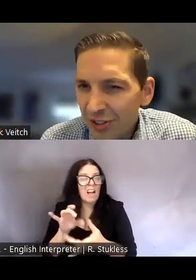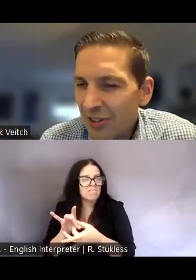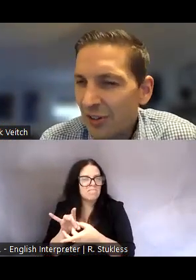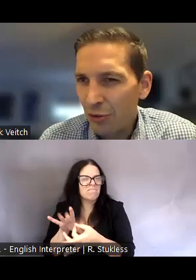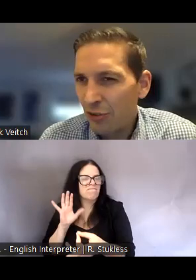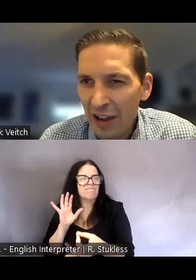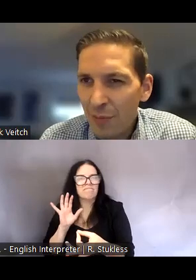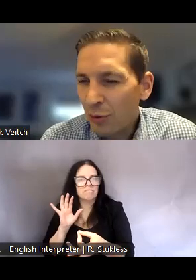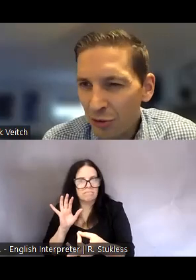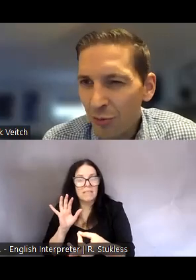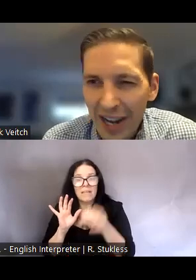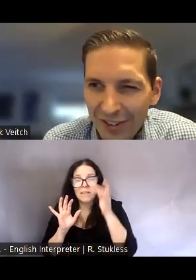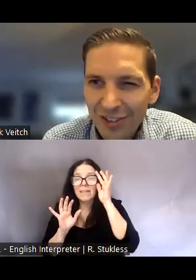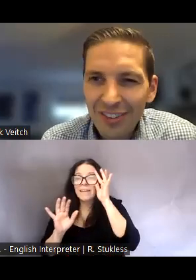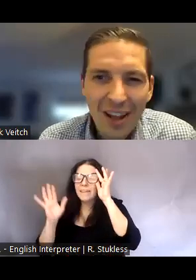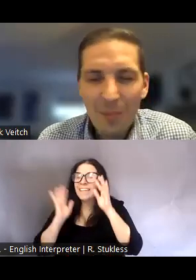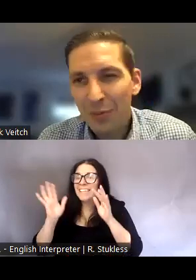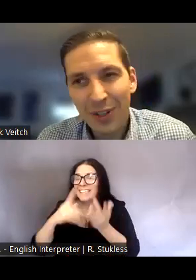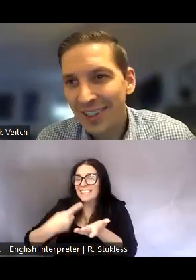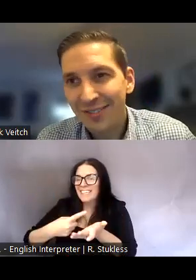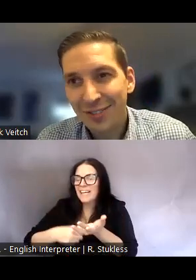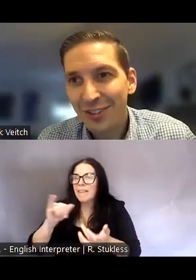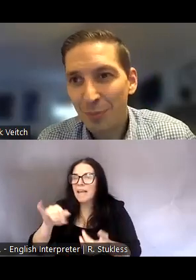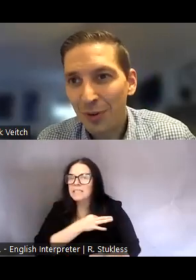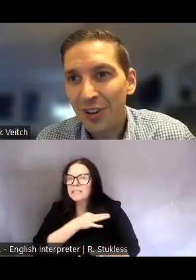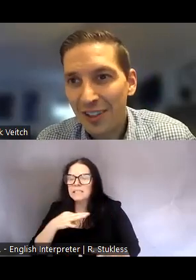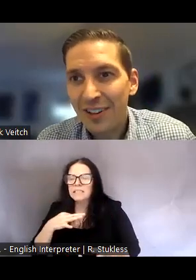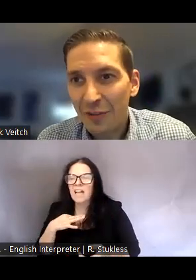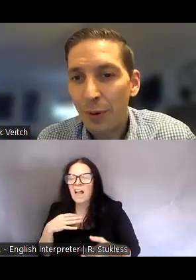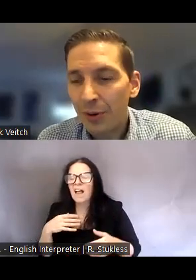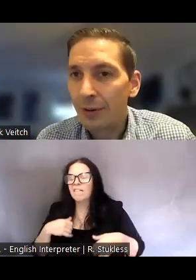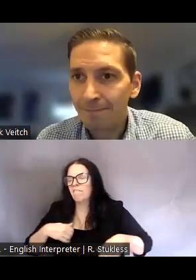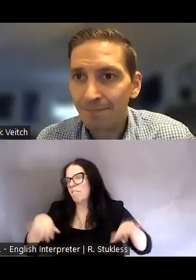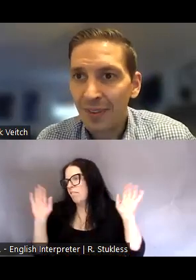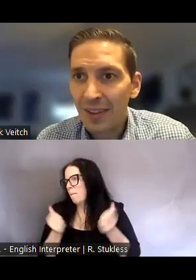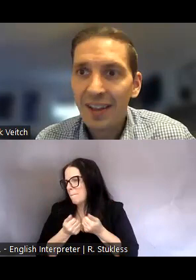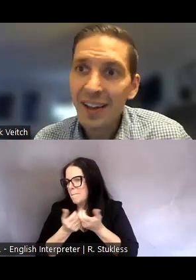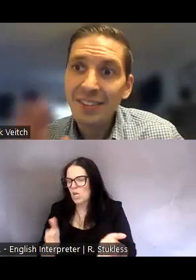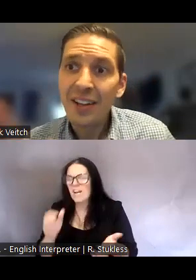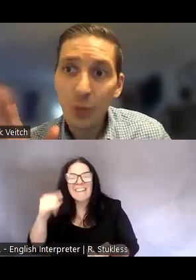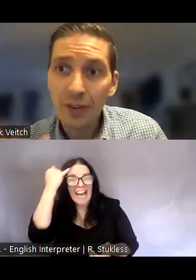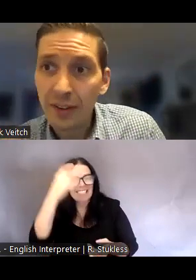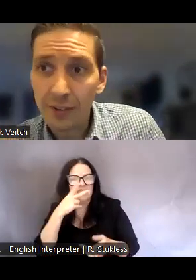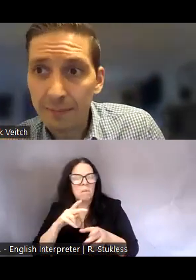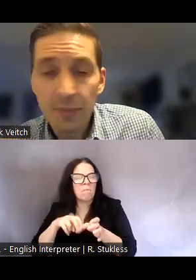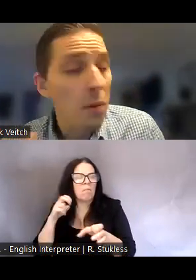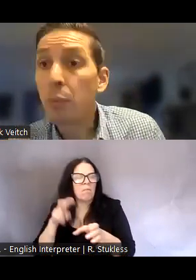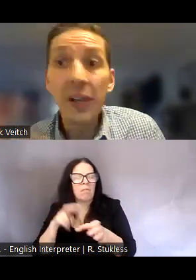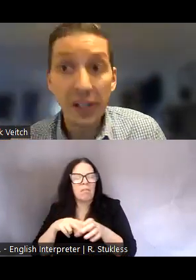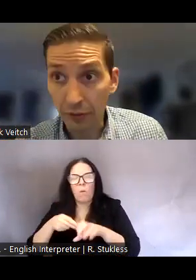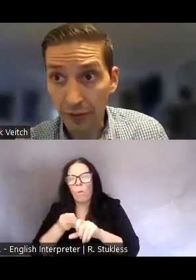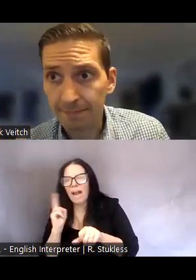member attrition or those staff member attrition reactions. But really, it really just burns down to the idea of burnout. I'll tell you all